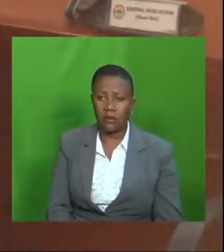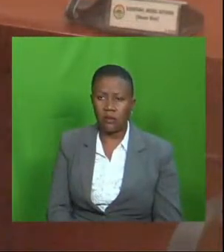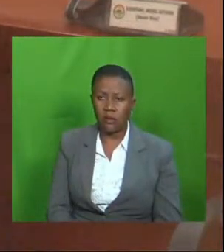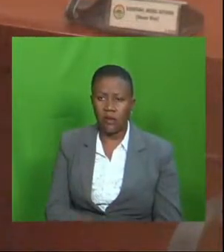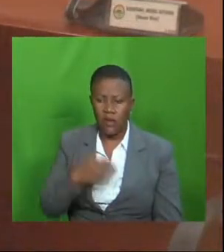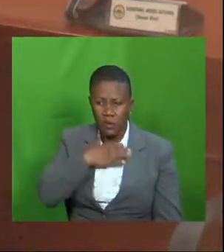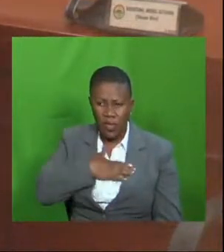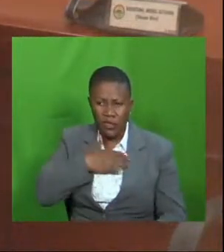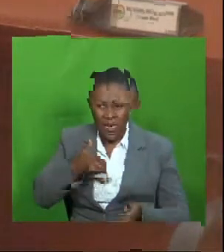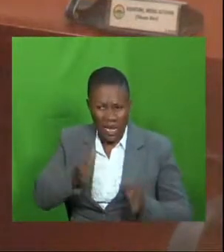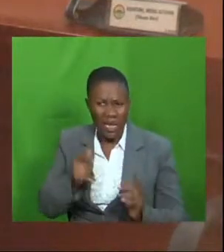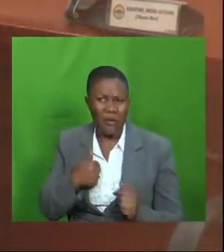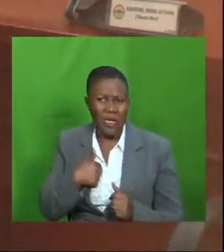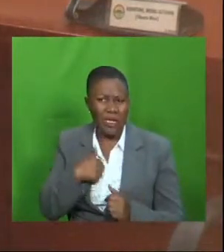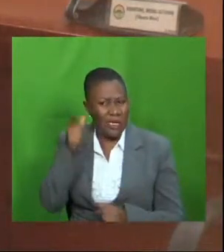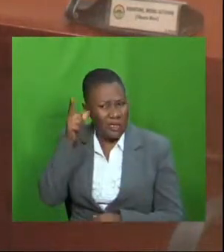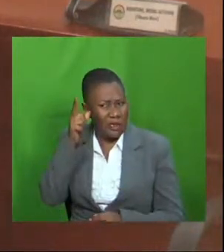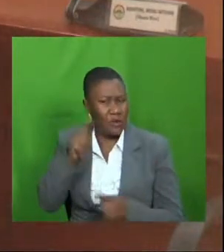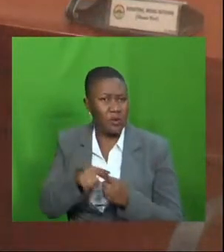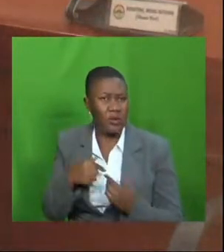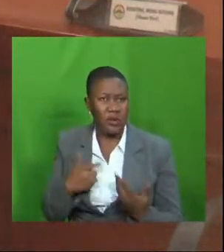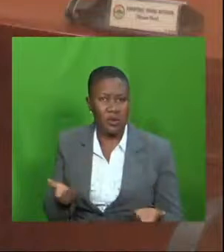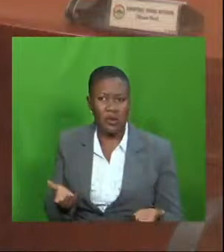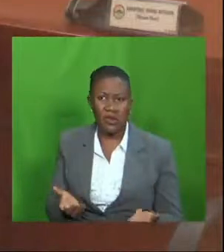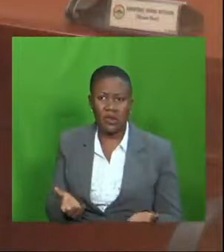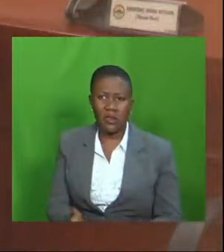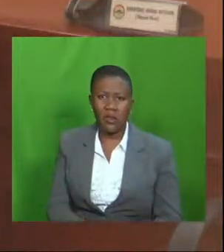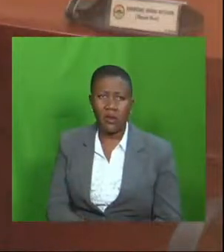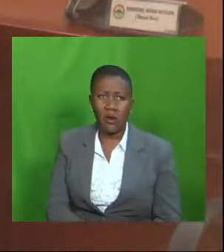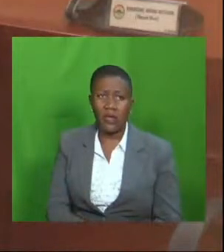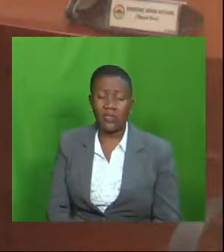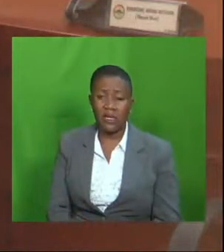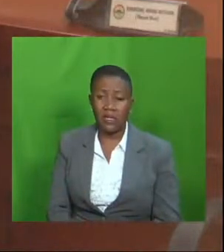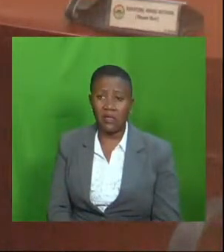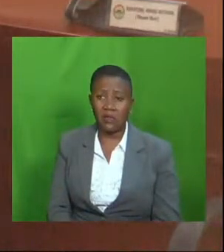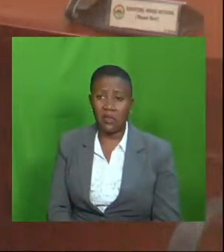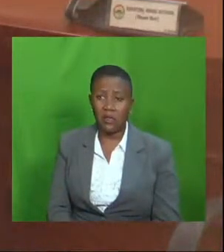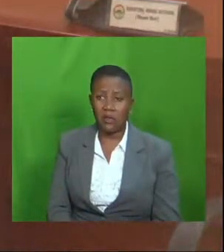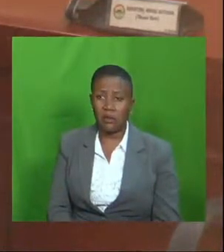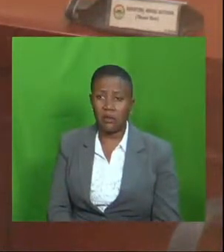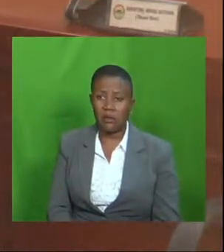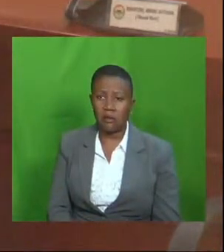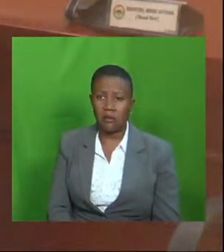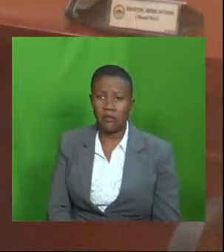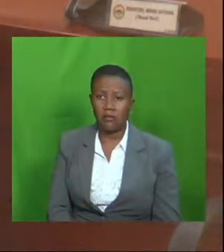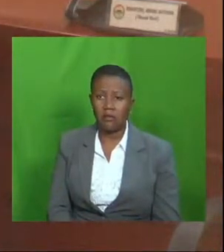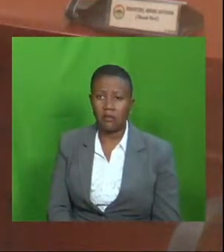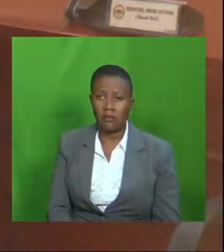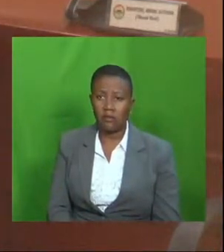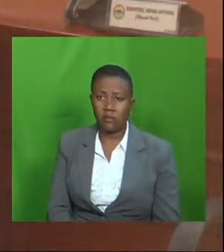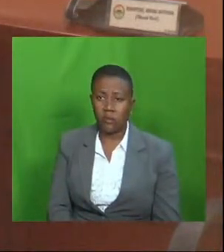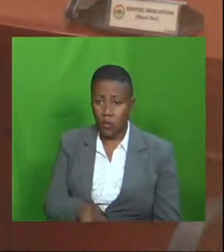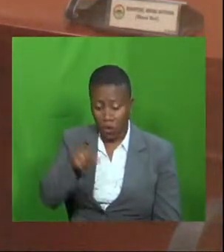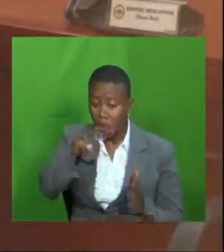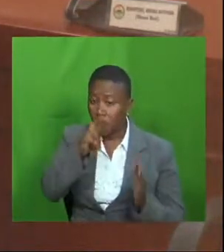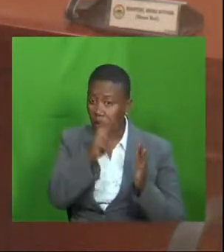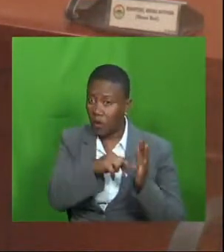listen to me. You will not listen to me. I've had the patience to listen to you. You must also listen to